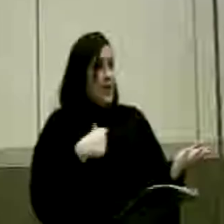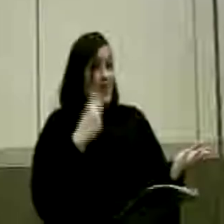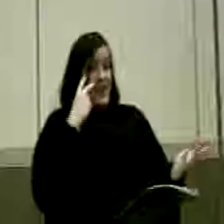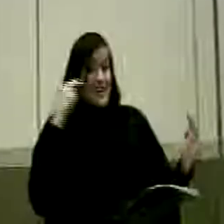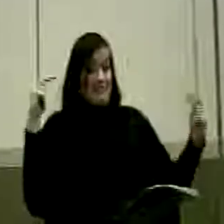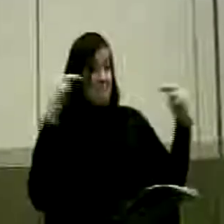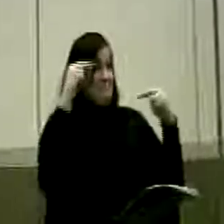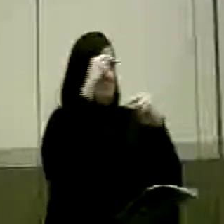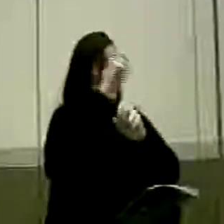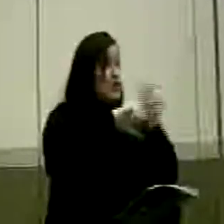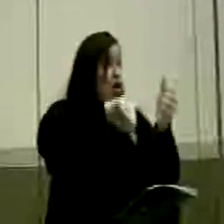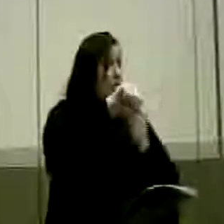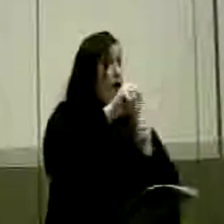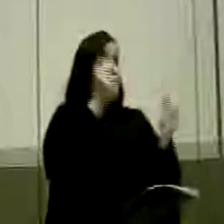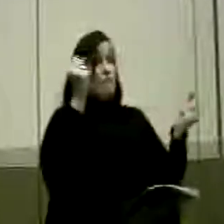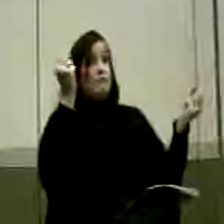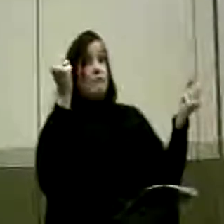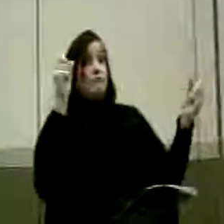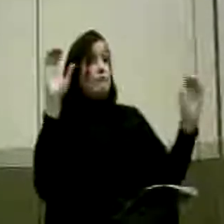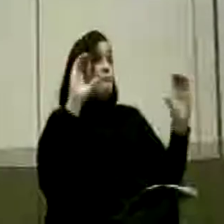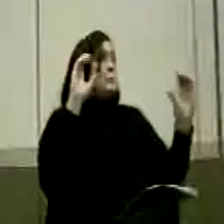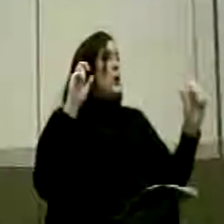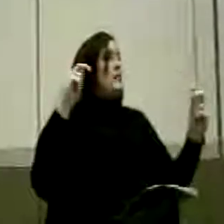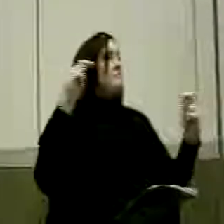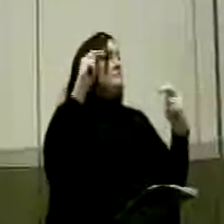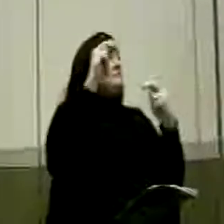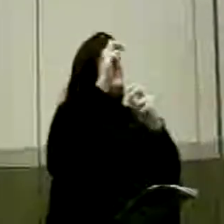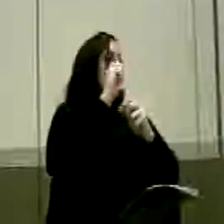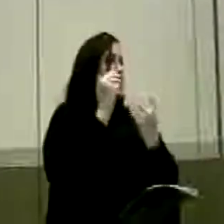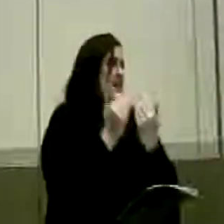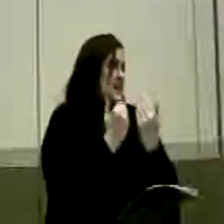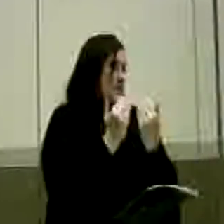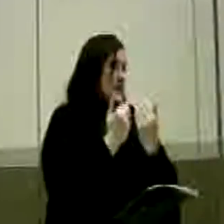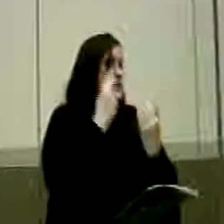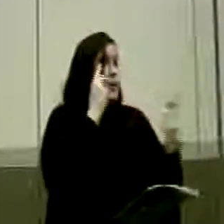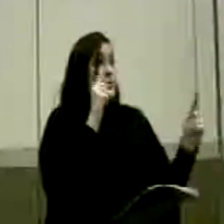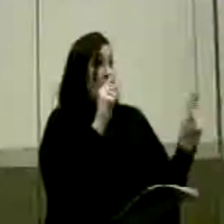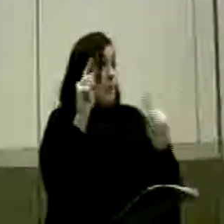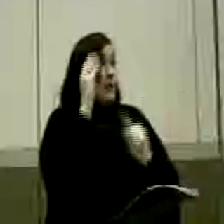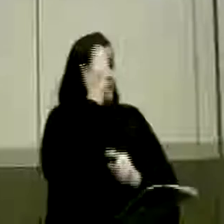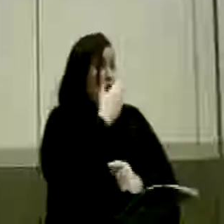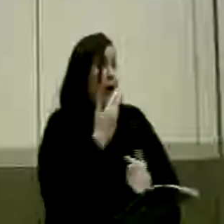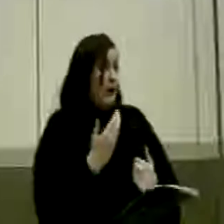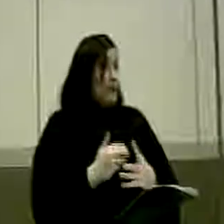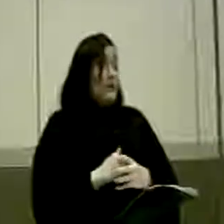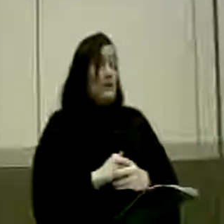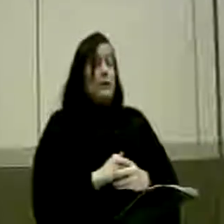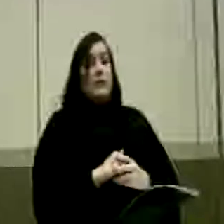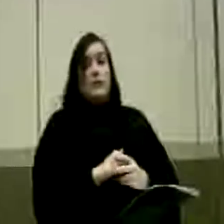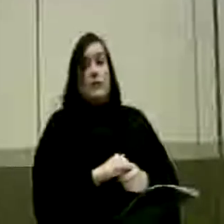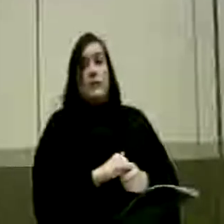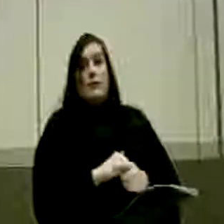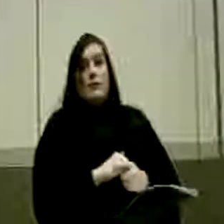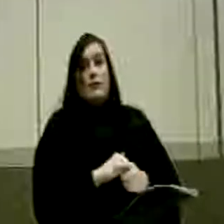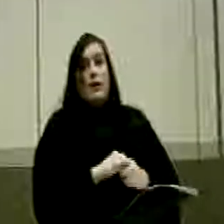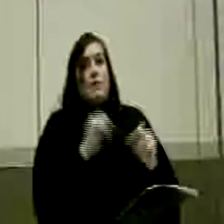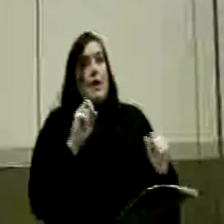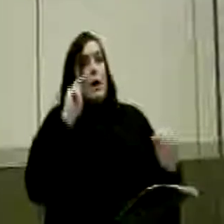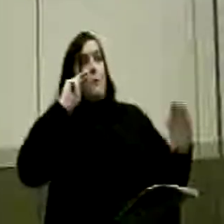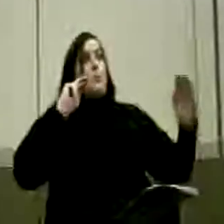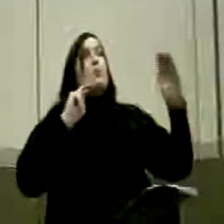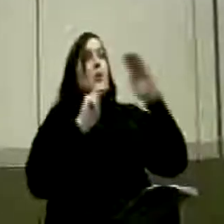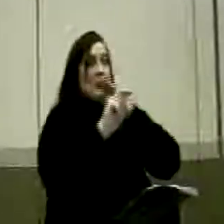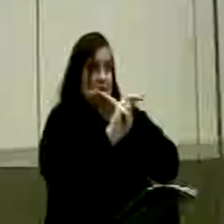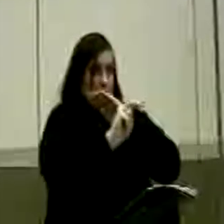other kids in the seats. If this is like where the students are, see the other kids, see everything that's happening in front of them, and learn so that they can predict their visual